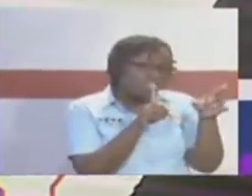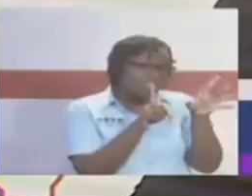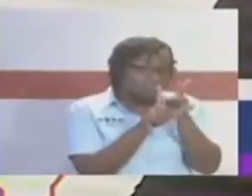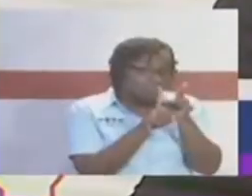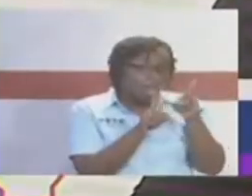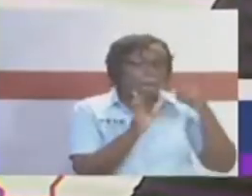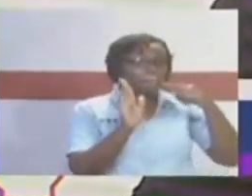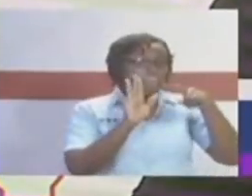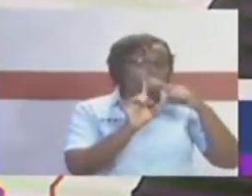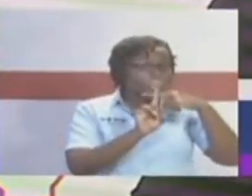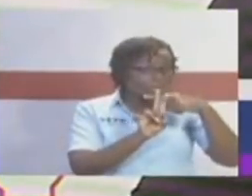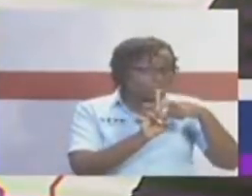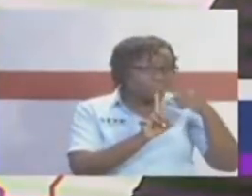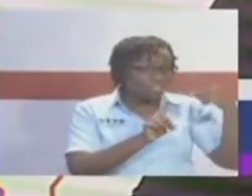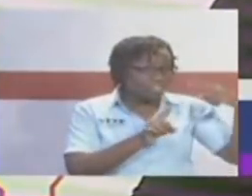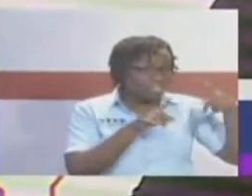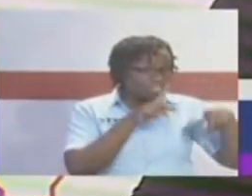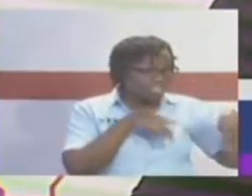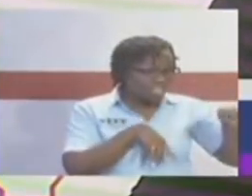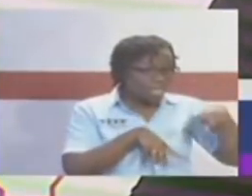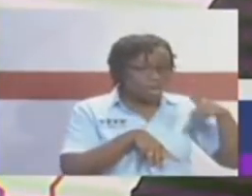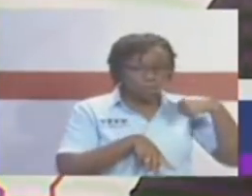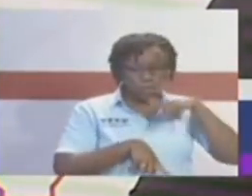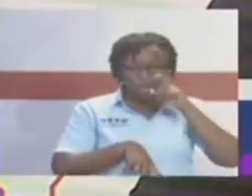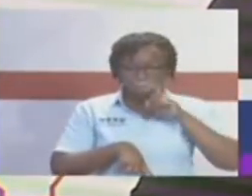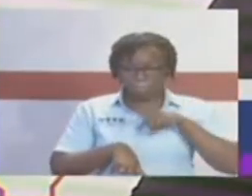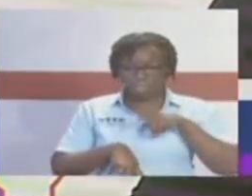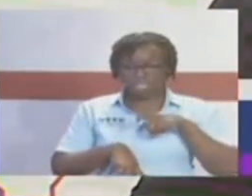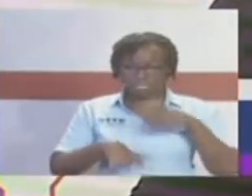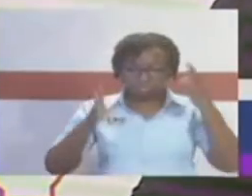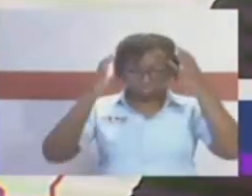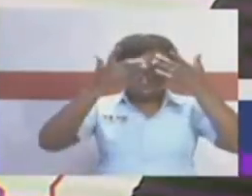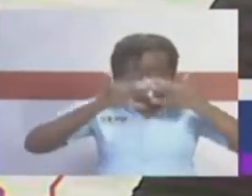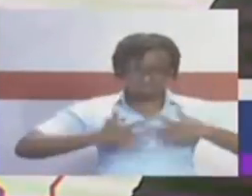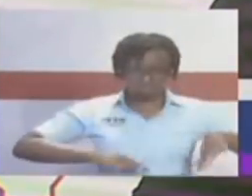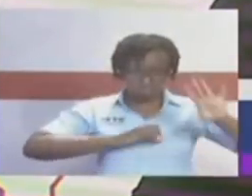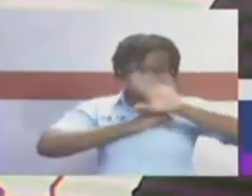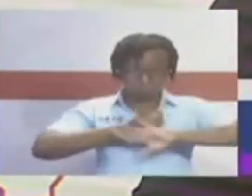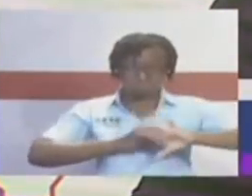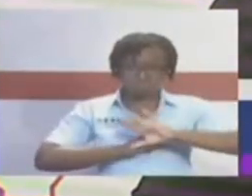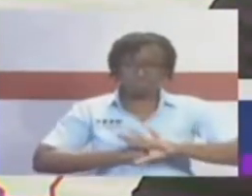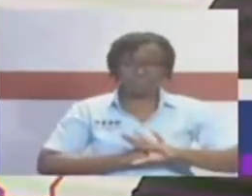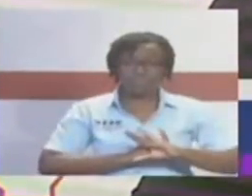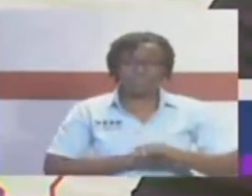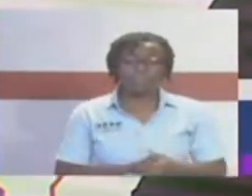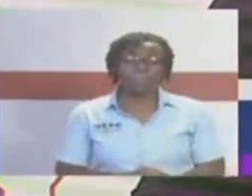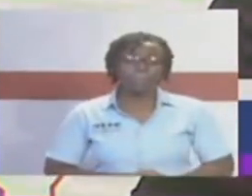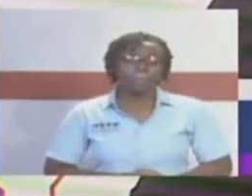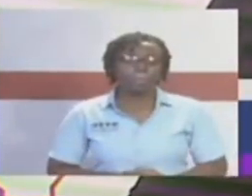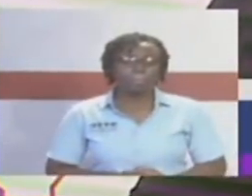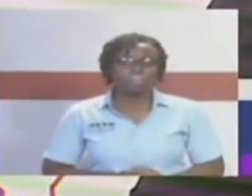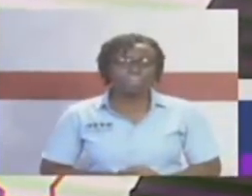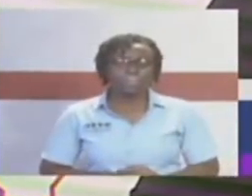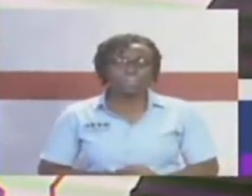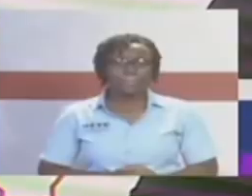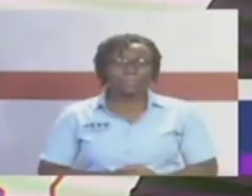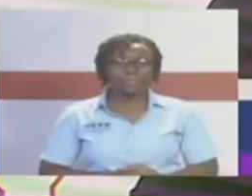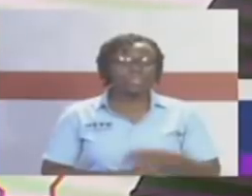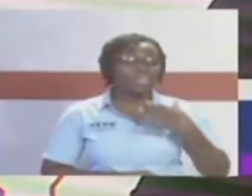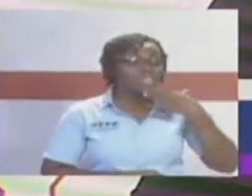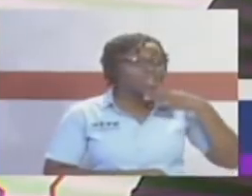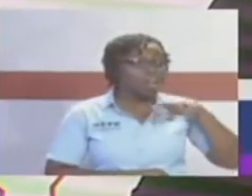our PPE, personal protective equipment, which serves to protect us from this deadly disease. The hot zone